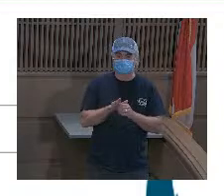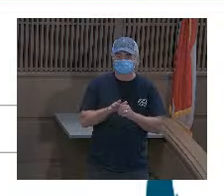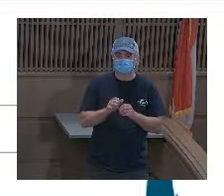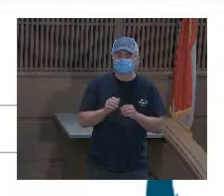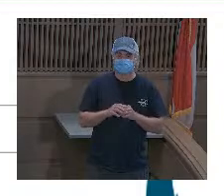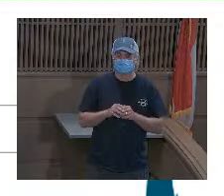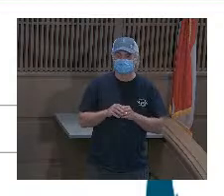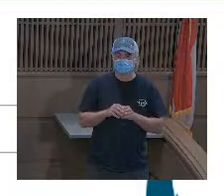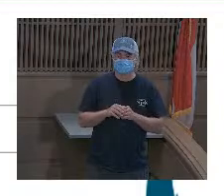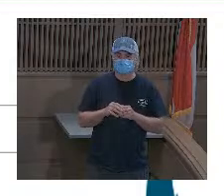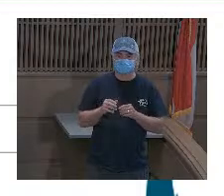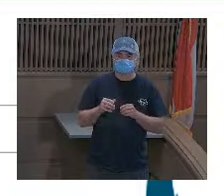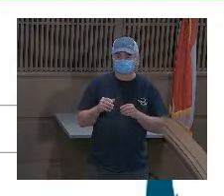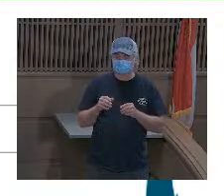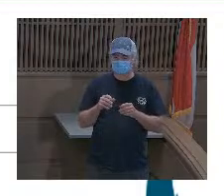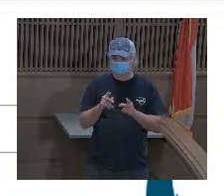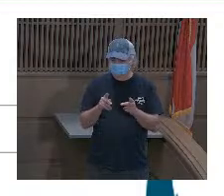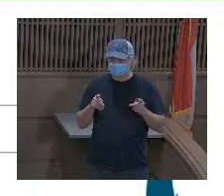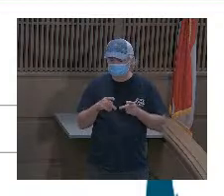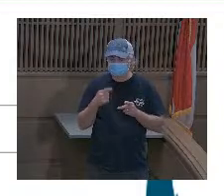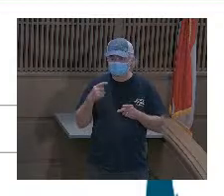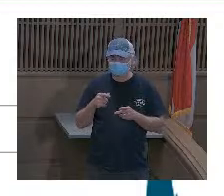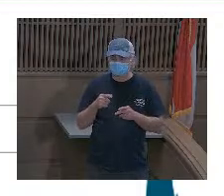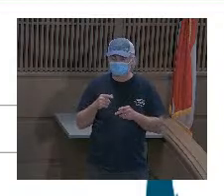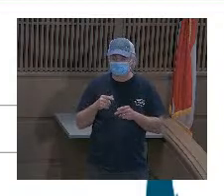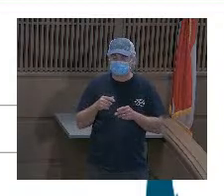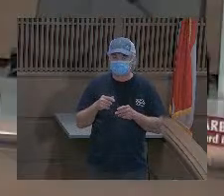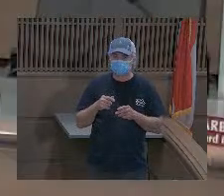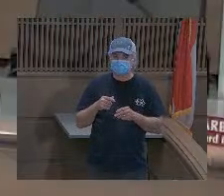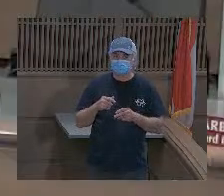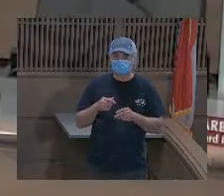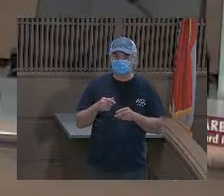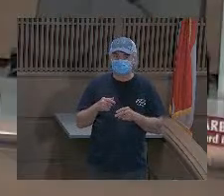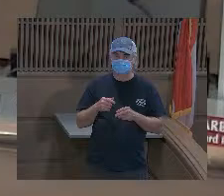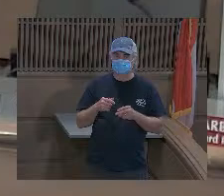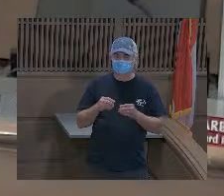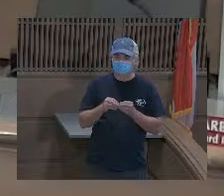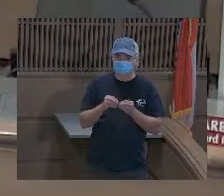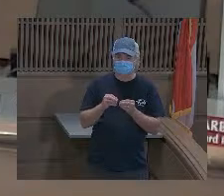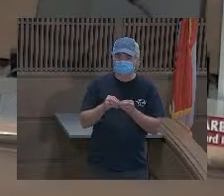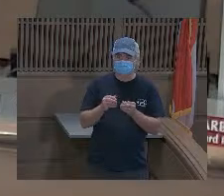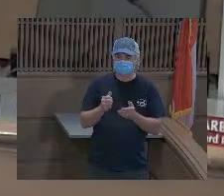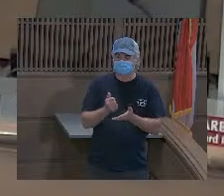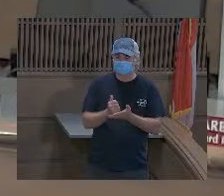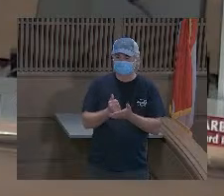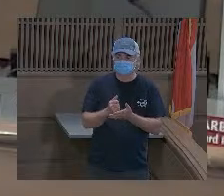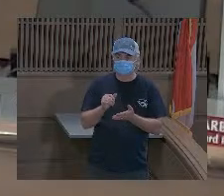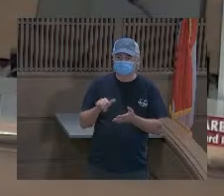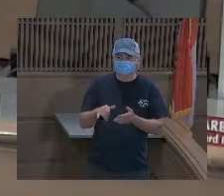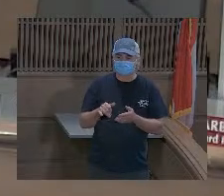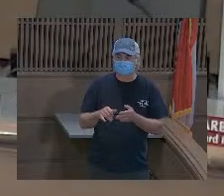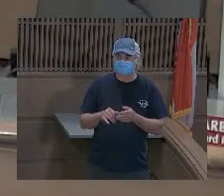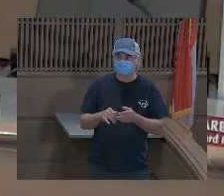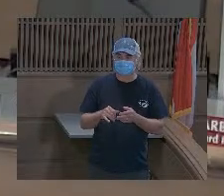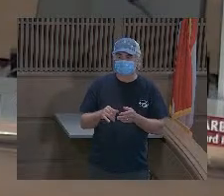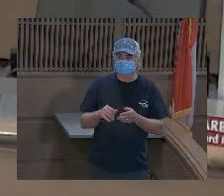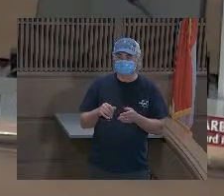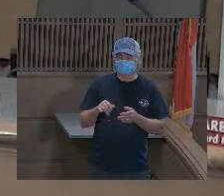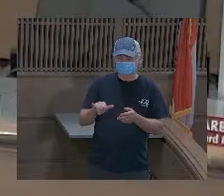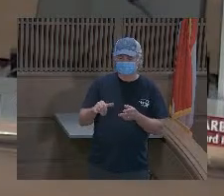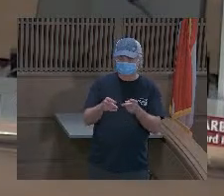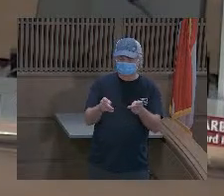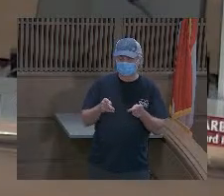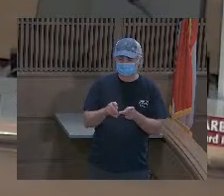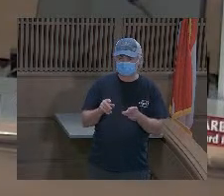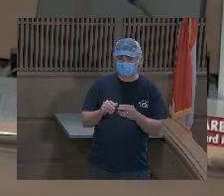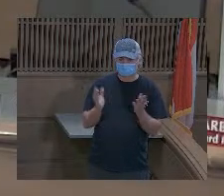from the emergency department, next to the community care clinic, and it is our effort to expand monoclonal antibodies. And I've talked about